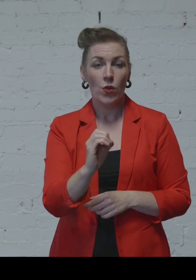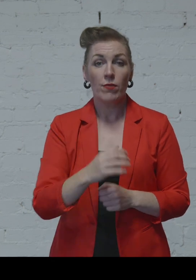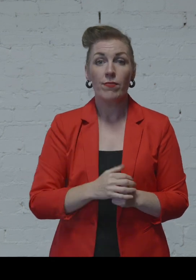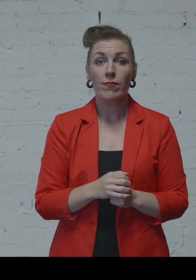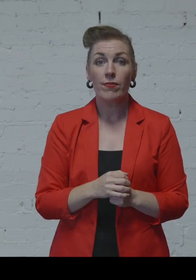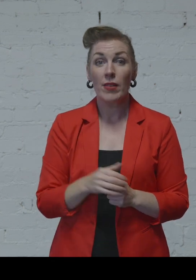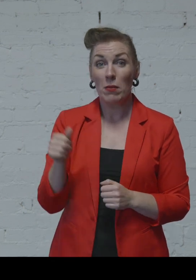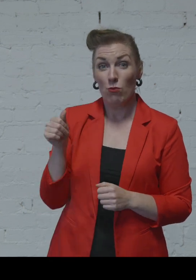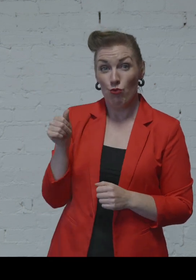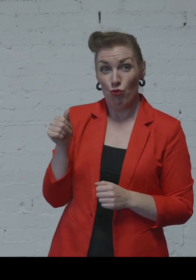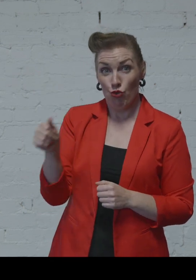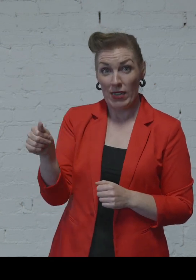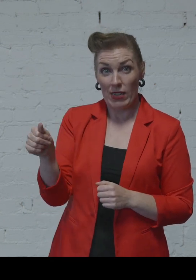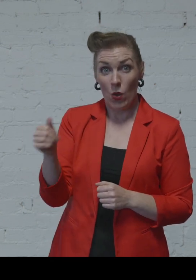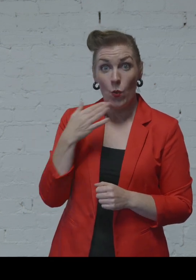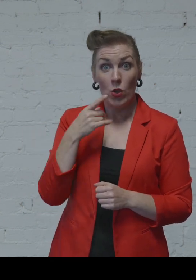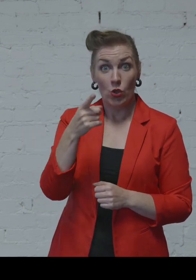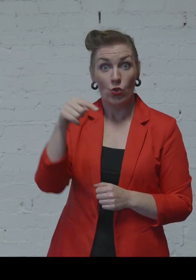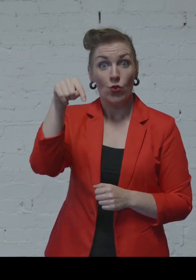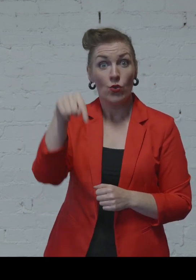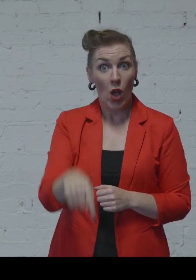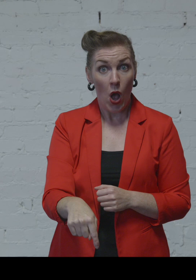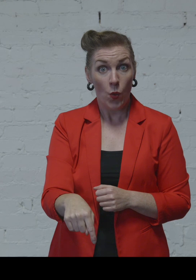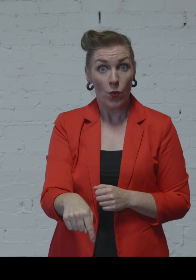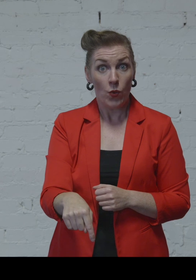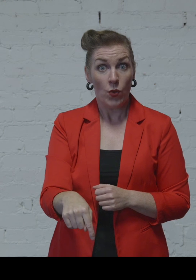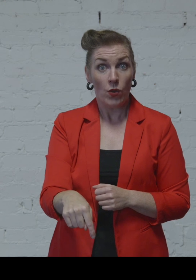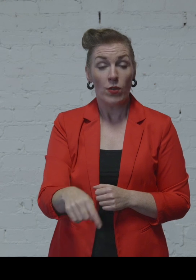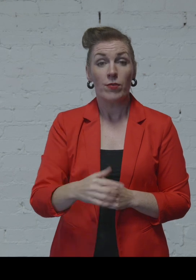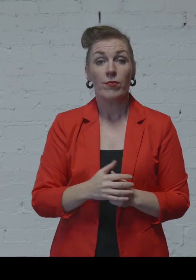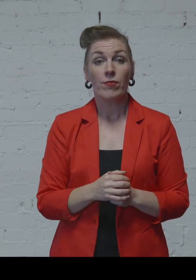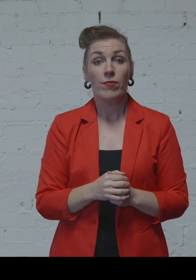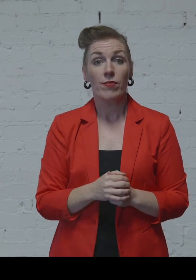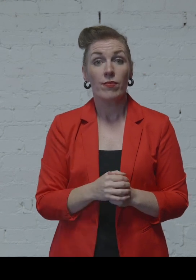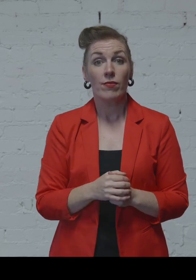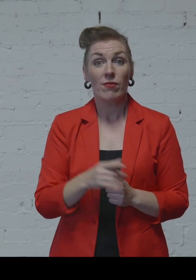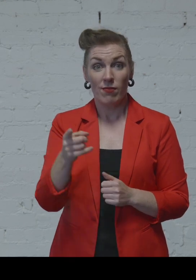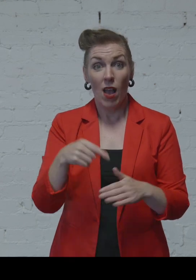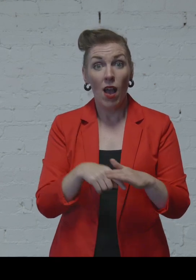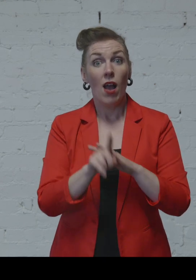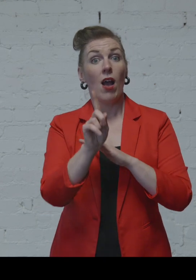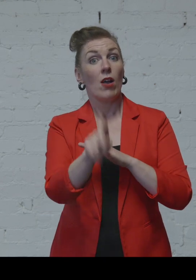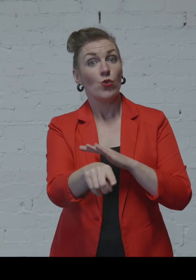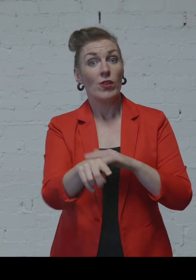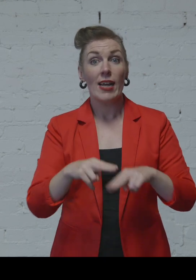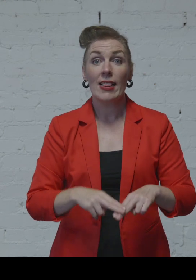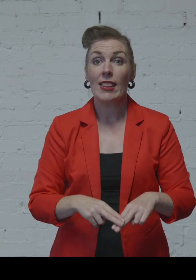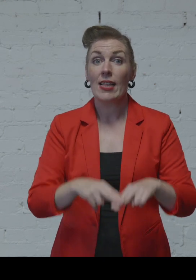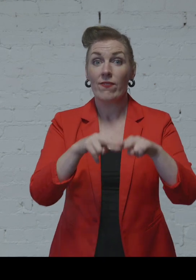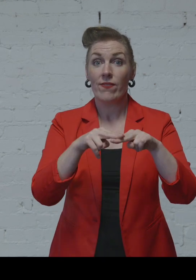Pressing 0 and holding the button will take you down to the lower level. When you come out of the lift, you will find a toilet.